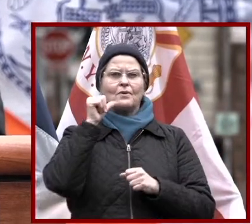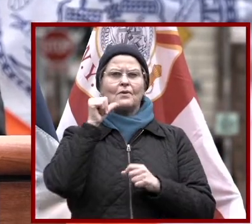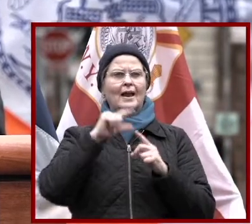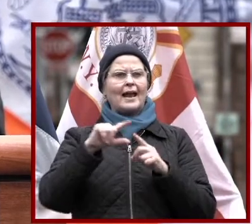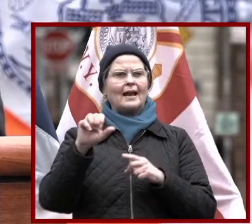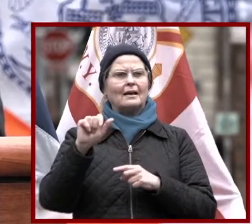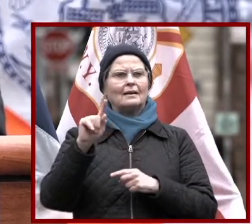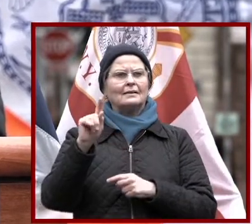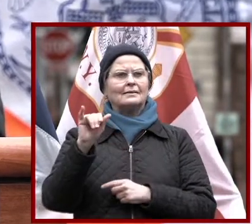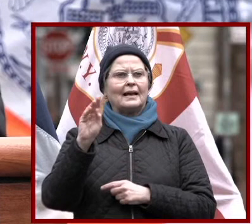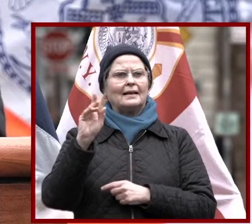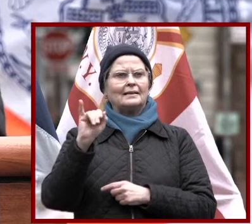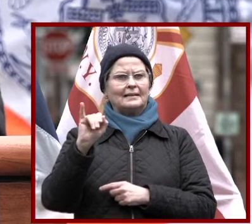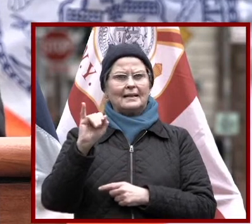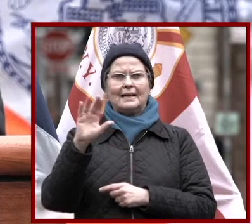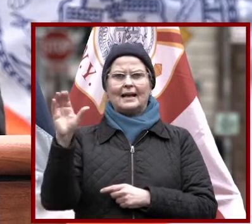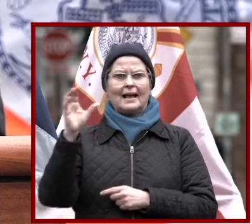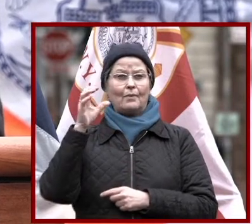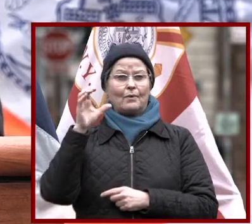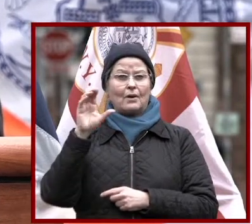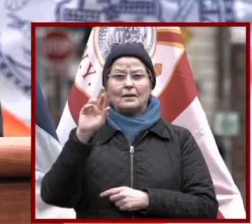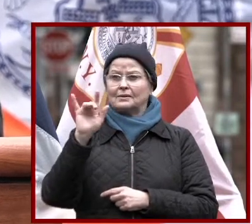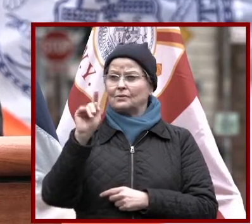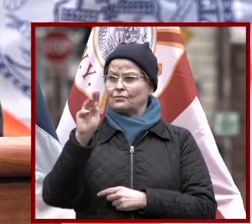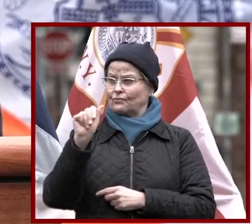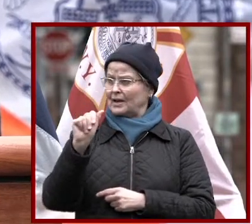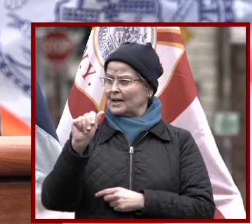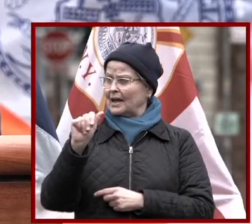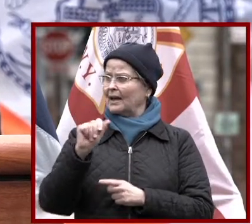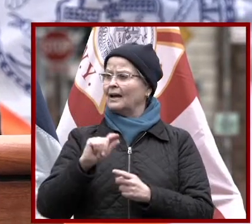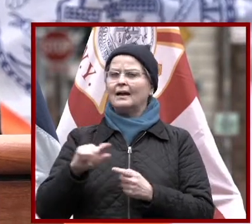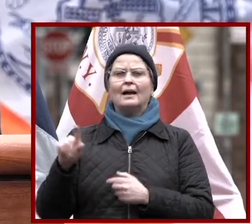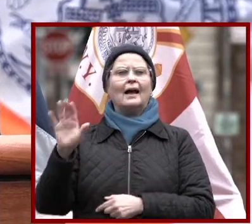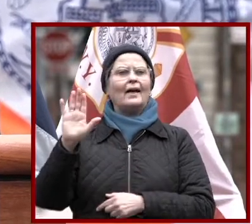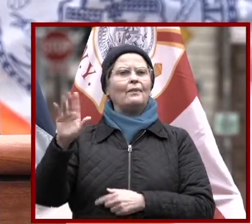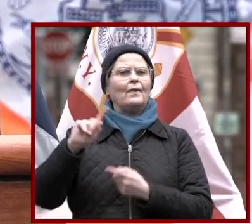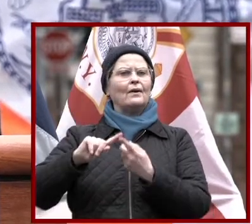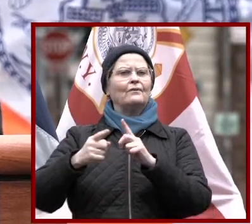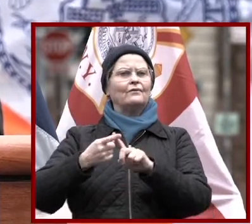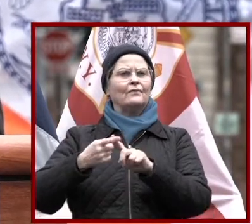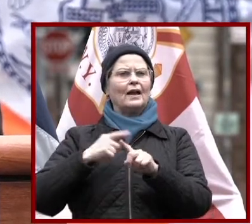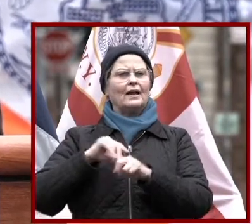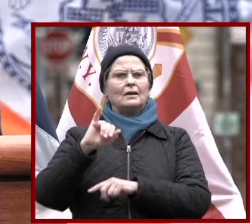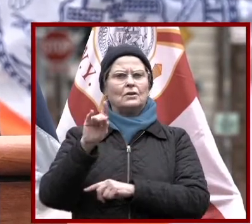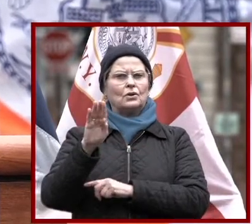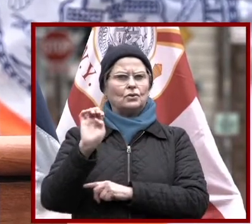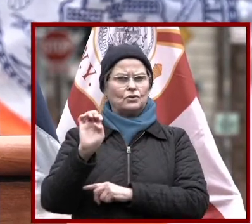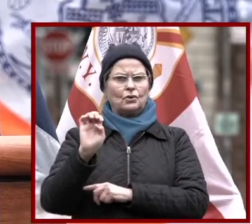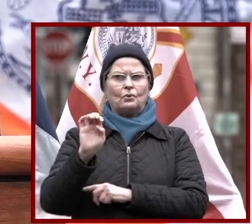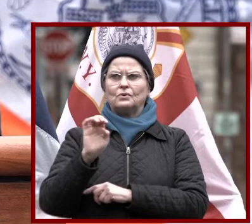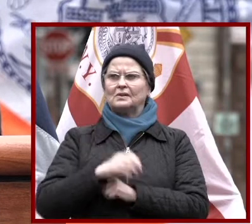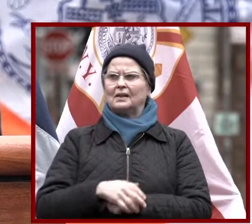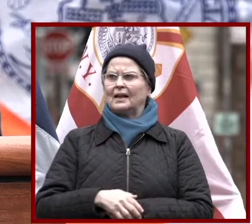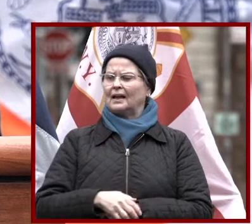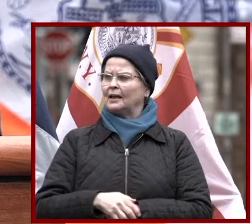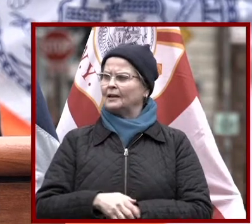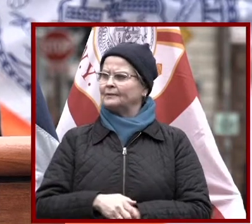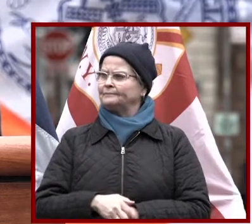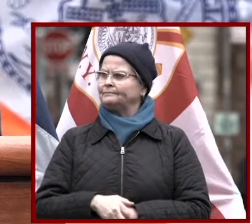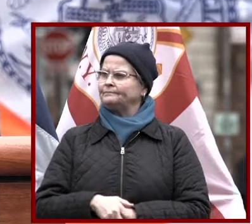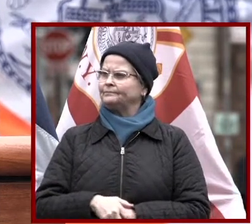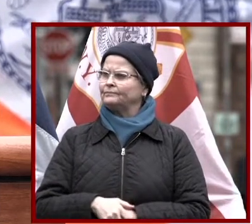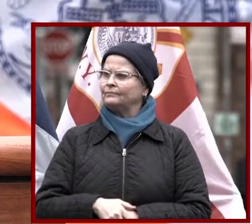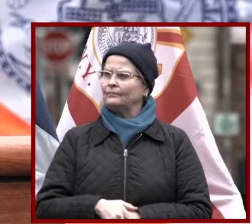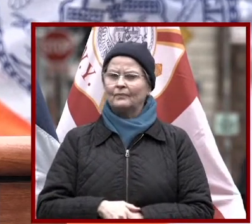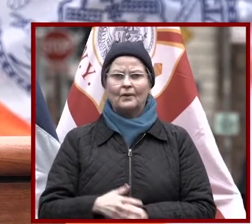Santina Salemi, his cousin Rita Cerrito, and their friend Josie Del Castillo,